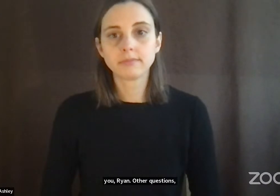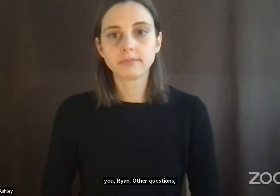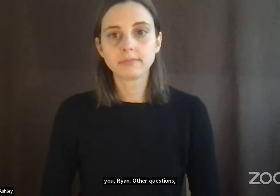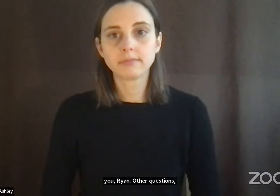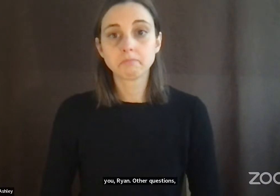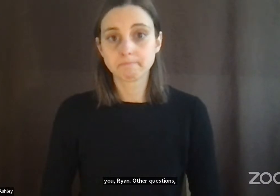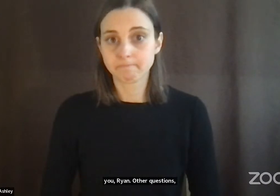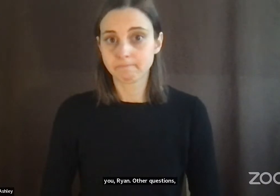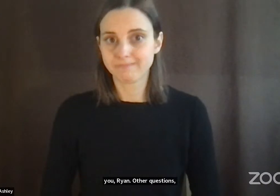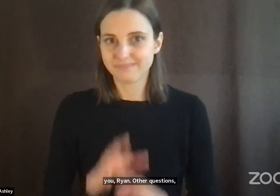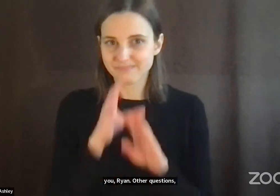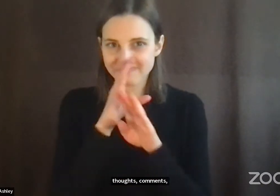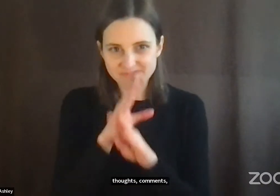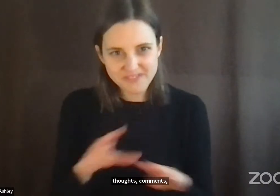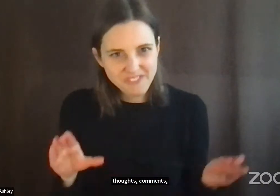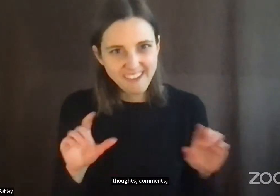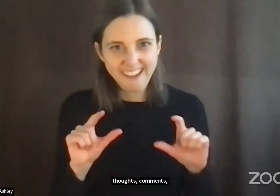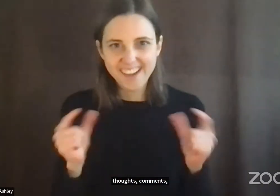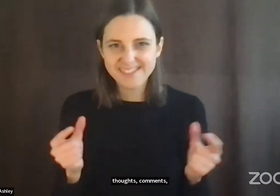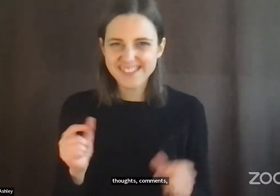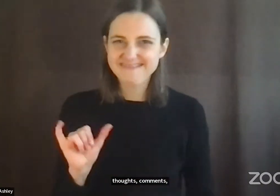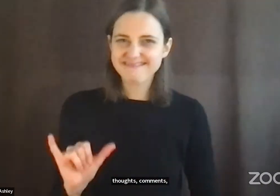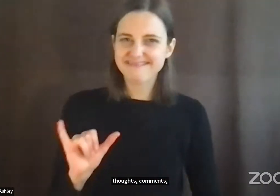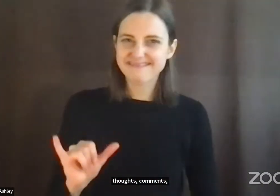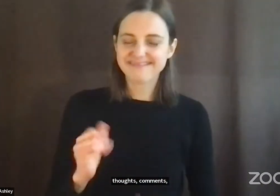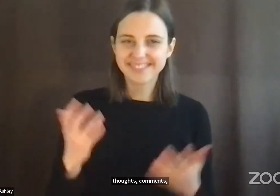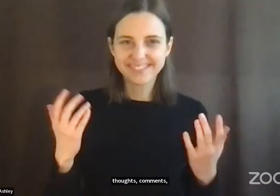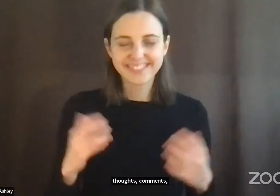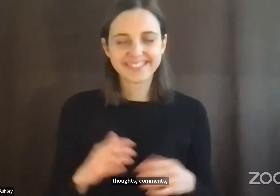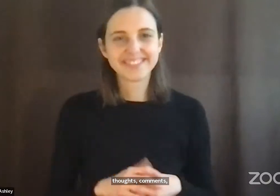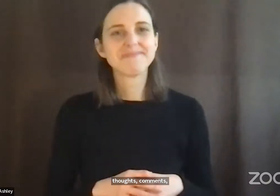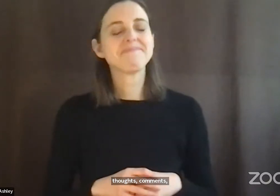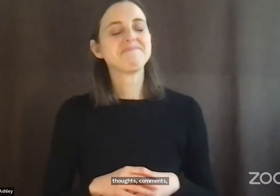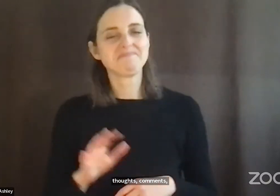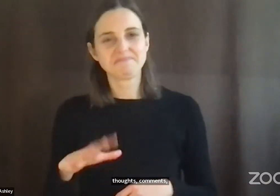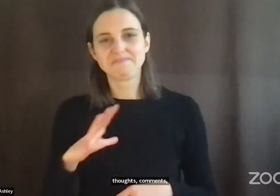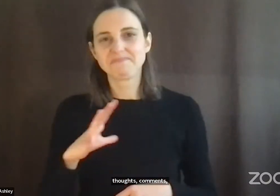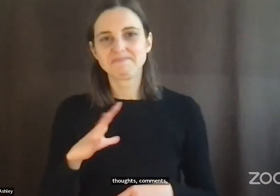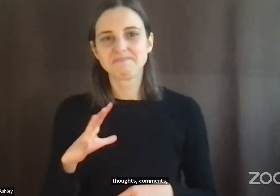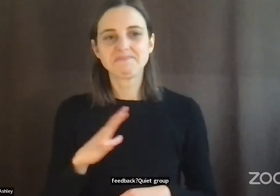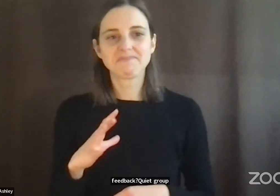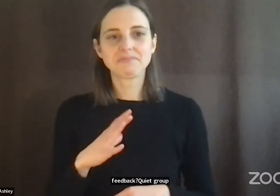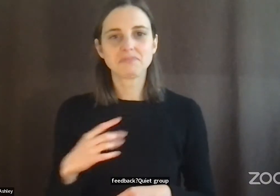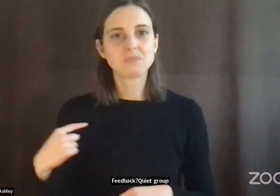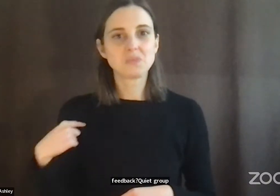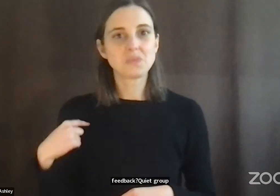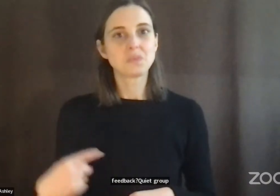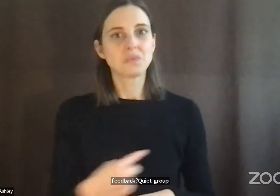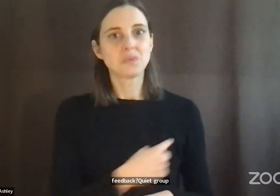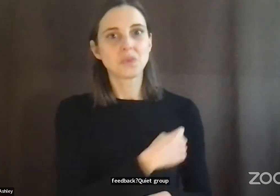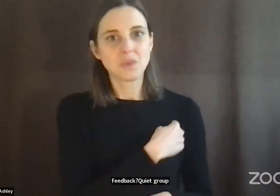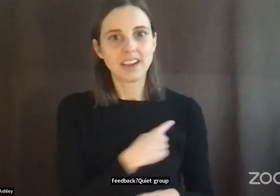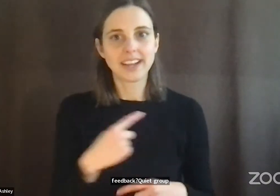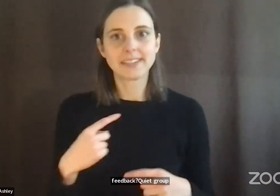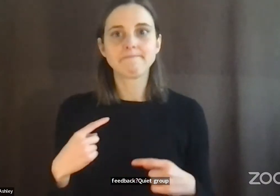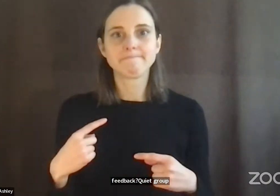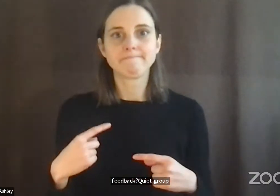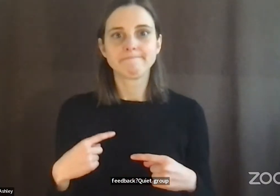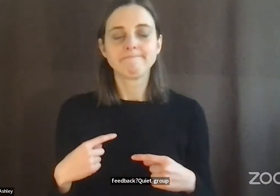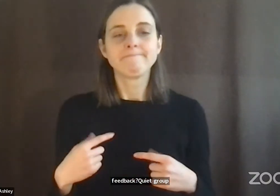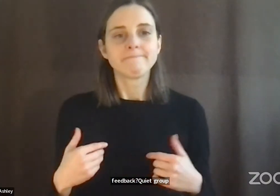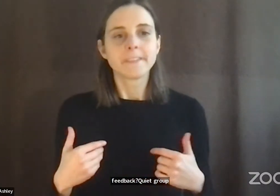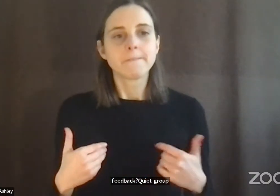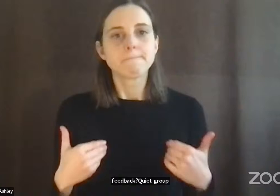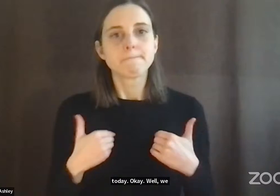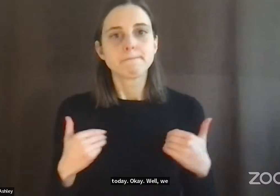It is a quiet group today. Okay. Well, we have had the opportunity to